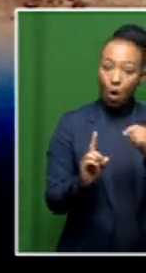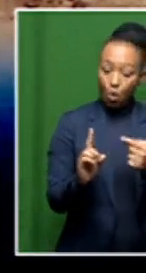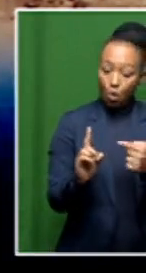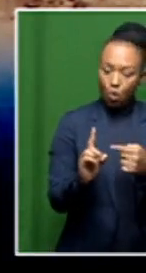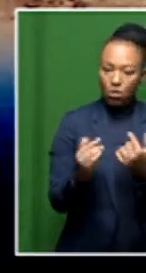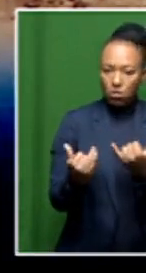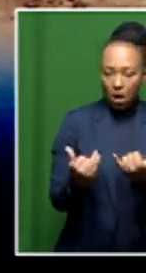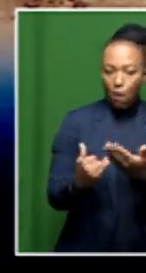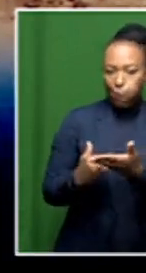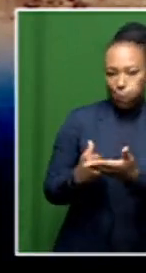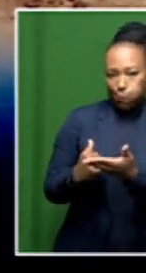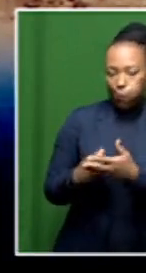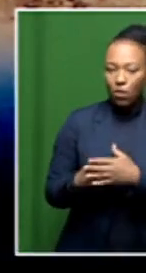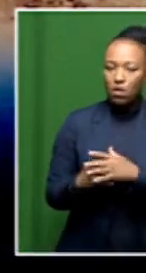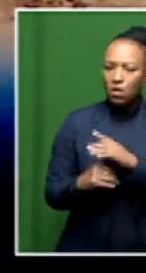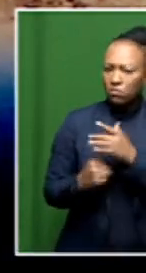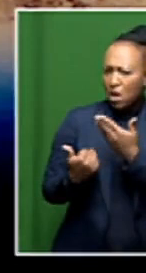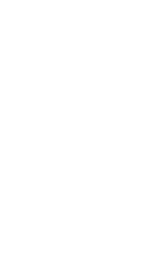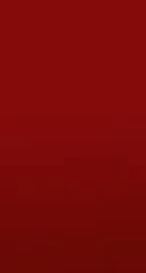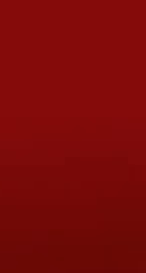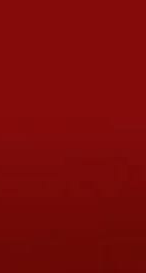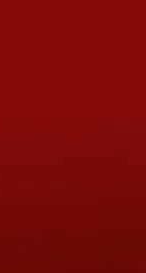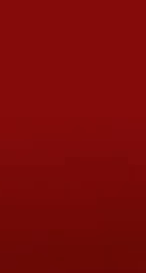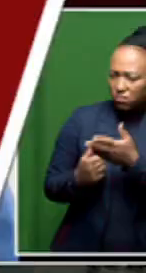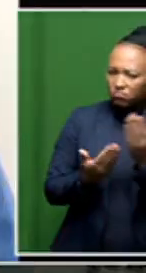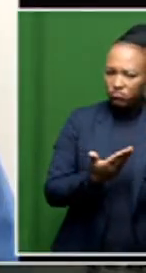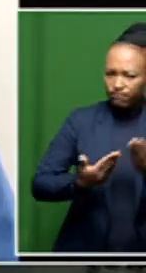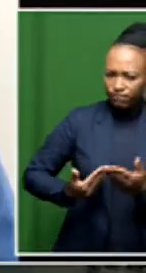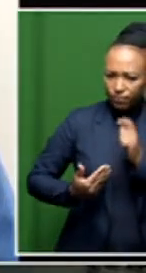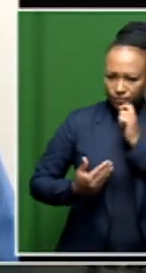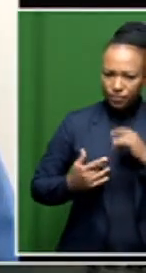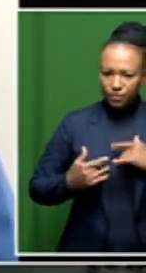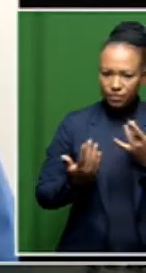he joins us now. Mr. Mamabolo, good to see you and welcome to Morning Live.